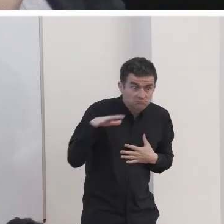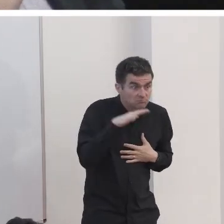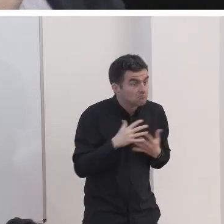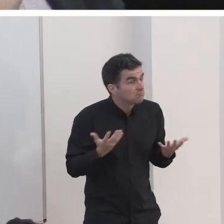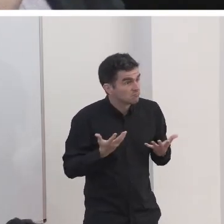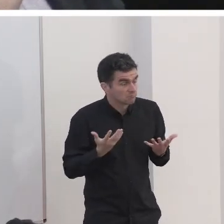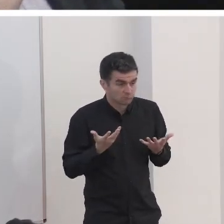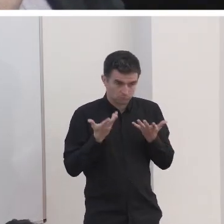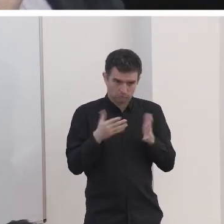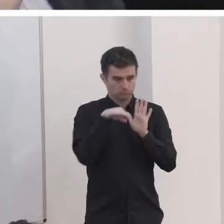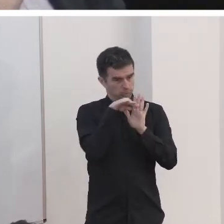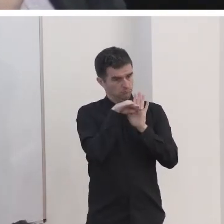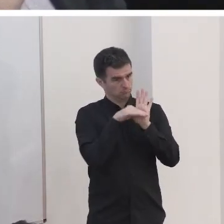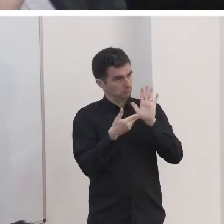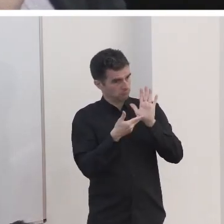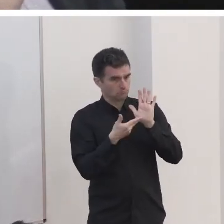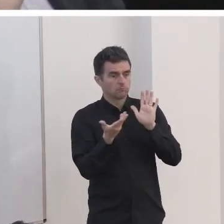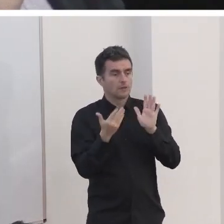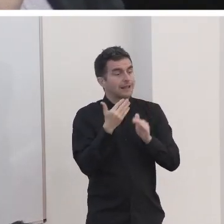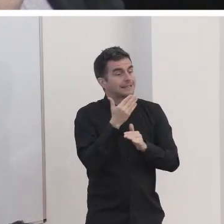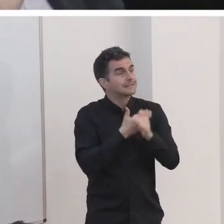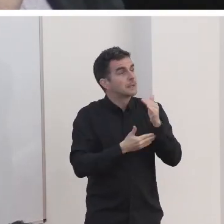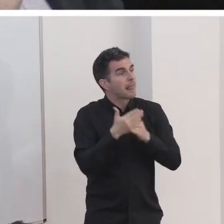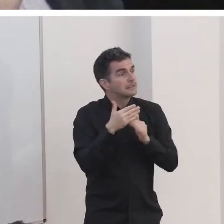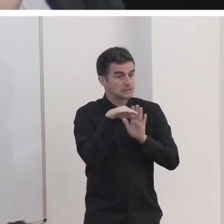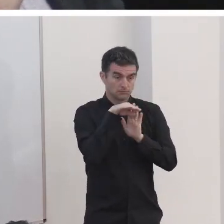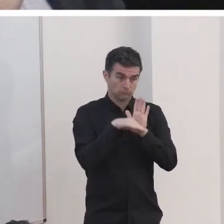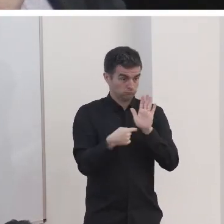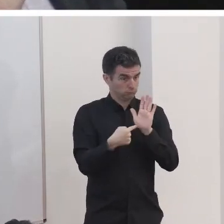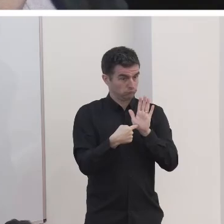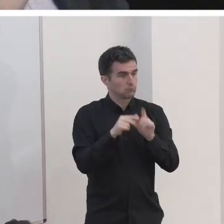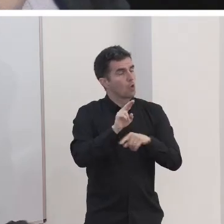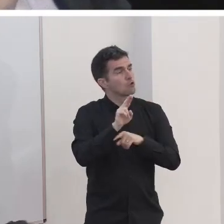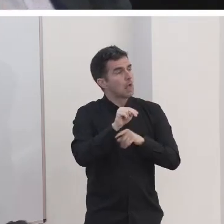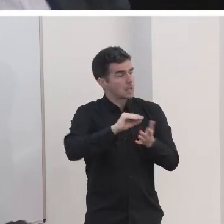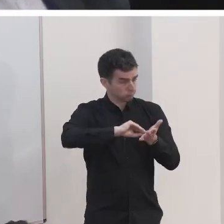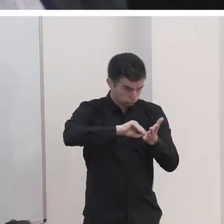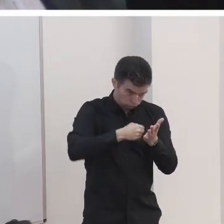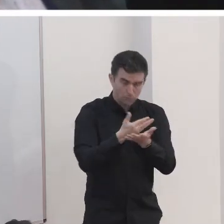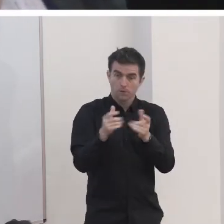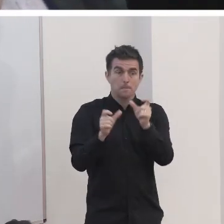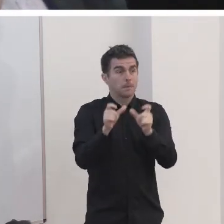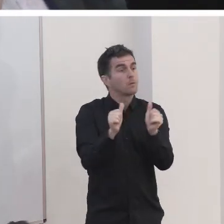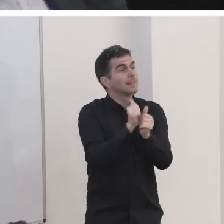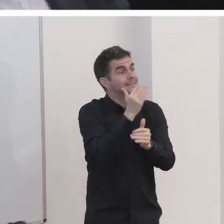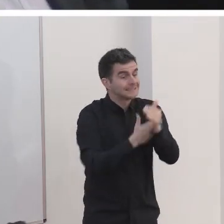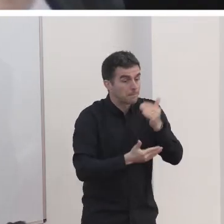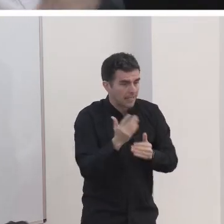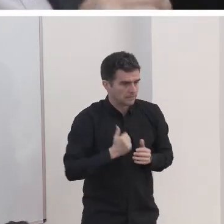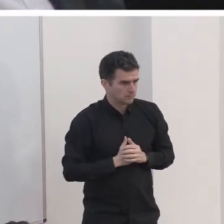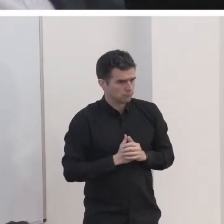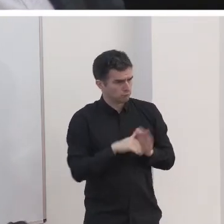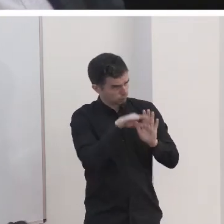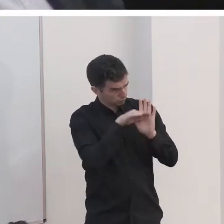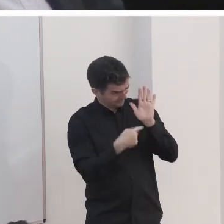these commissions to be functional. And I recall at that time, the previous government, we were like blocking the motorcade of the